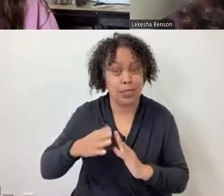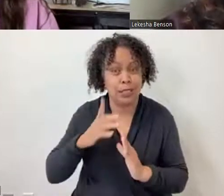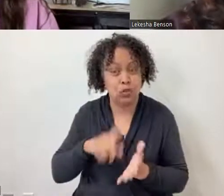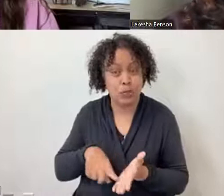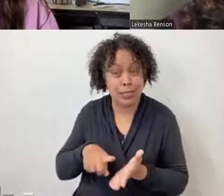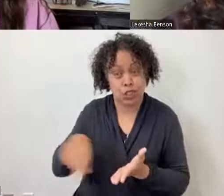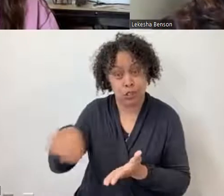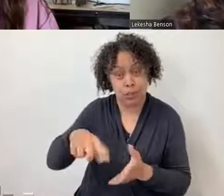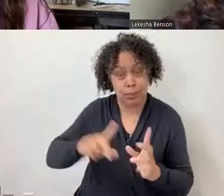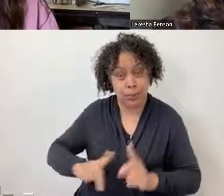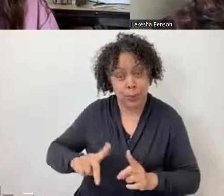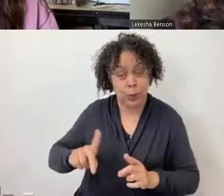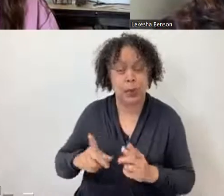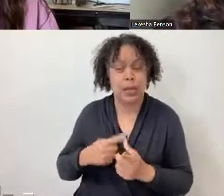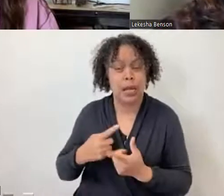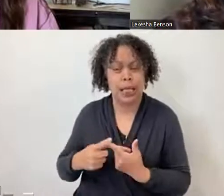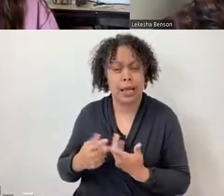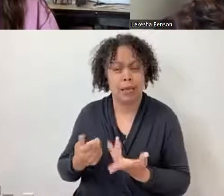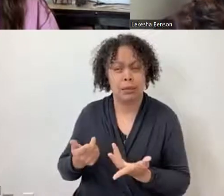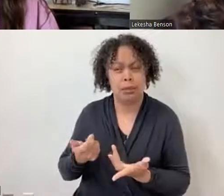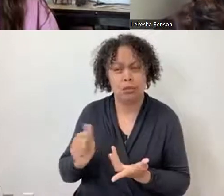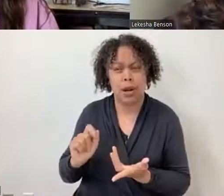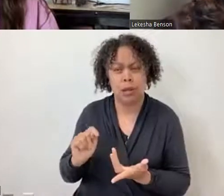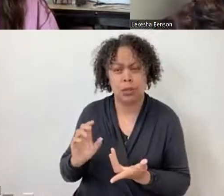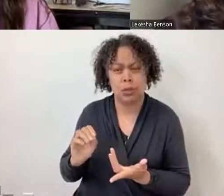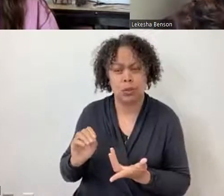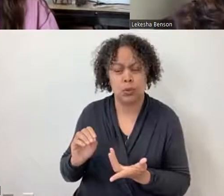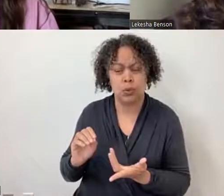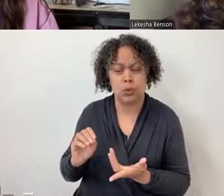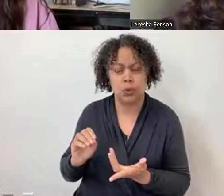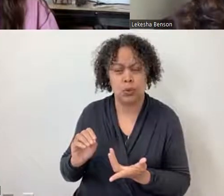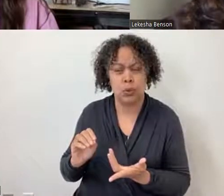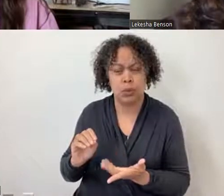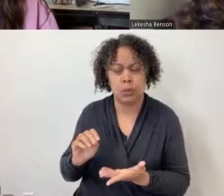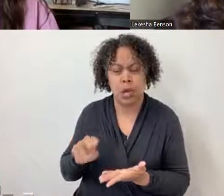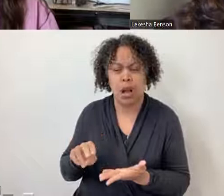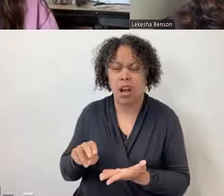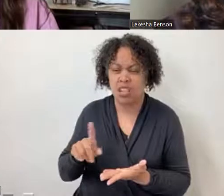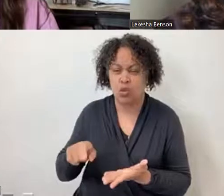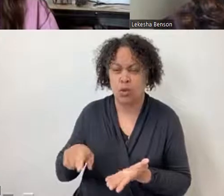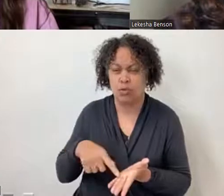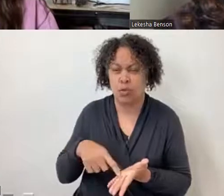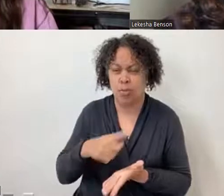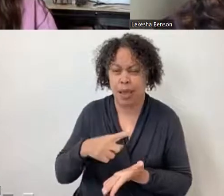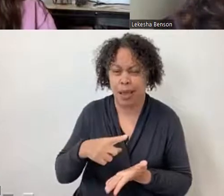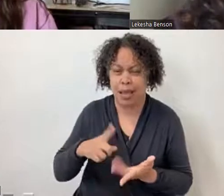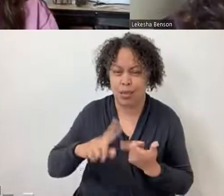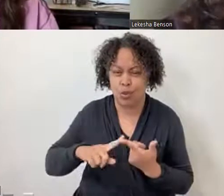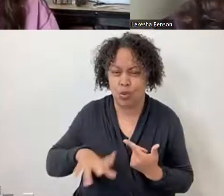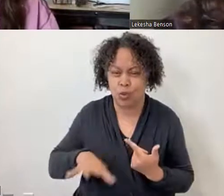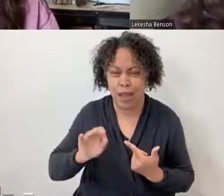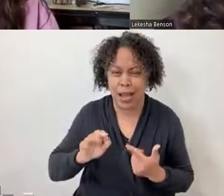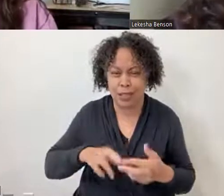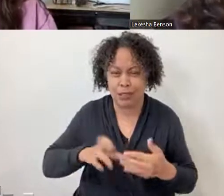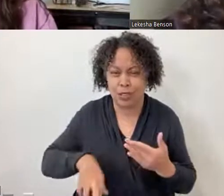them and then try to put them in a position where they have to pay to find out what they learned, right? That's